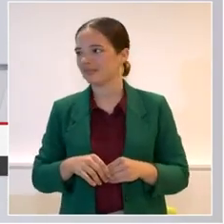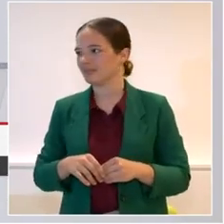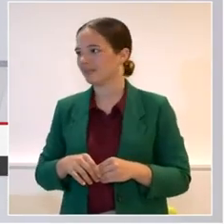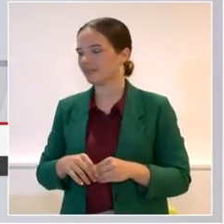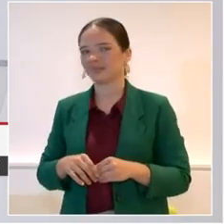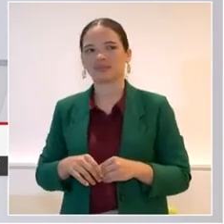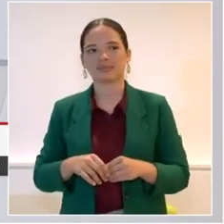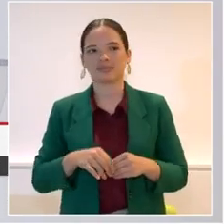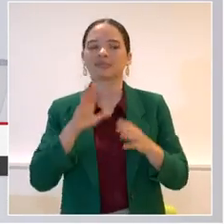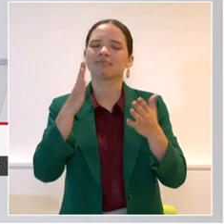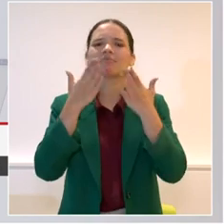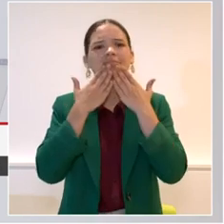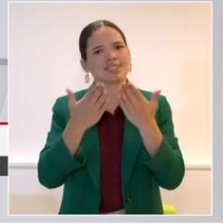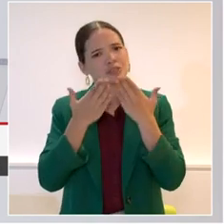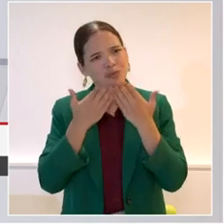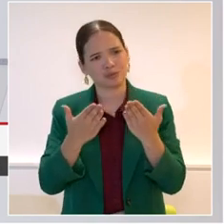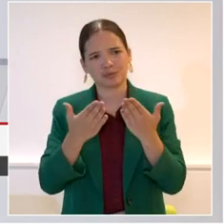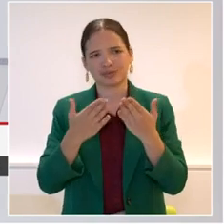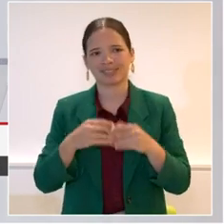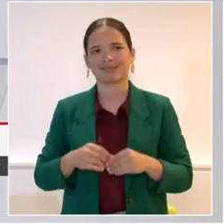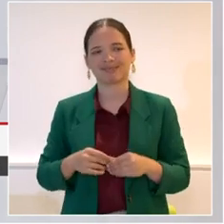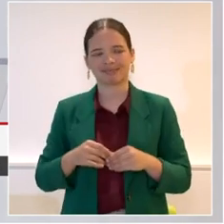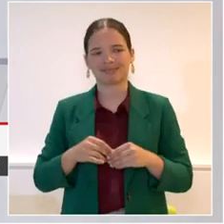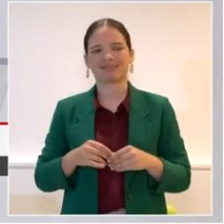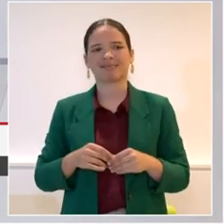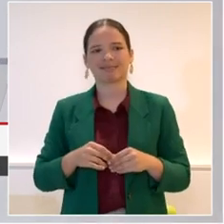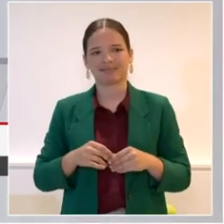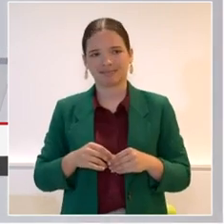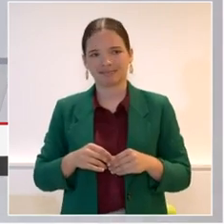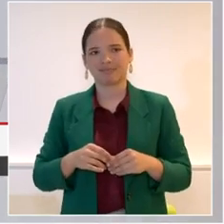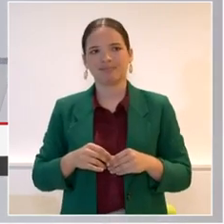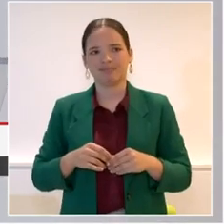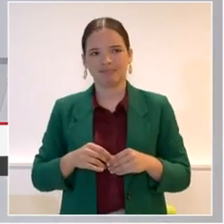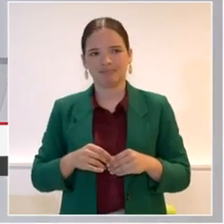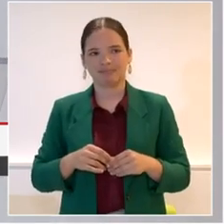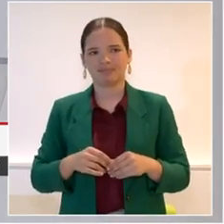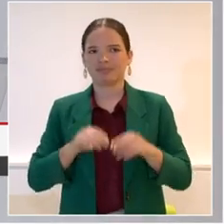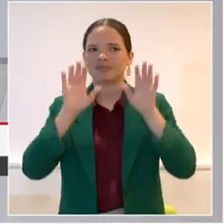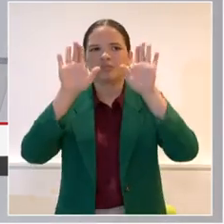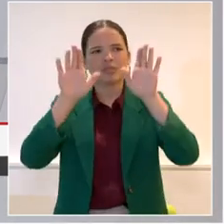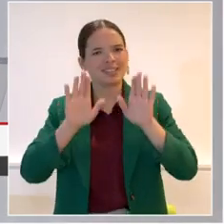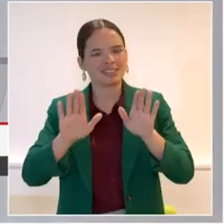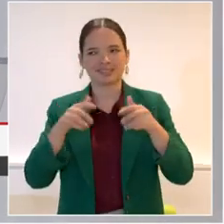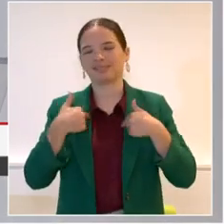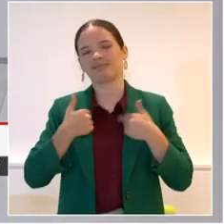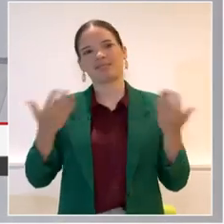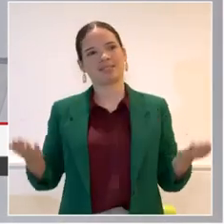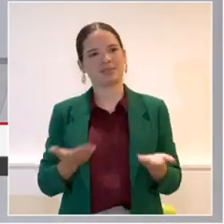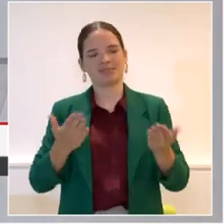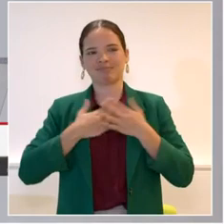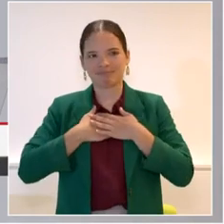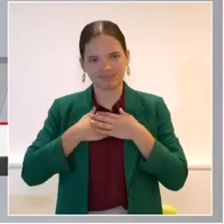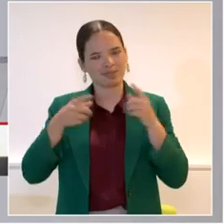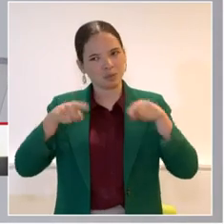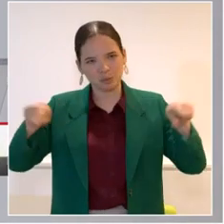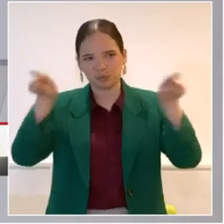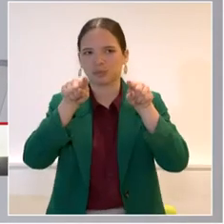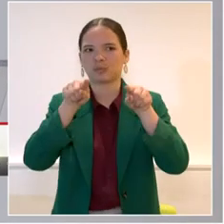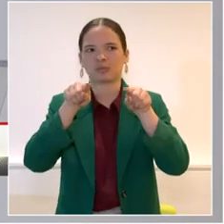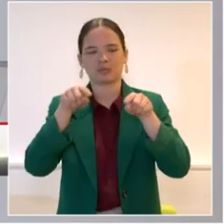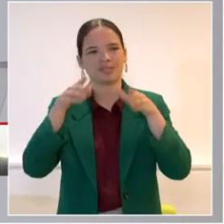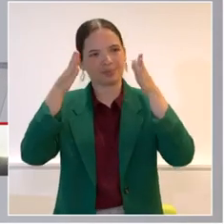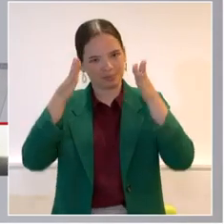Thank you, Councilmember Louis George and Mayor Bowser. It's so great to be here with you all today in person.